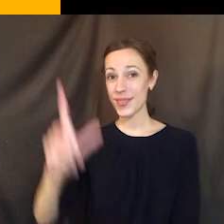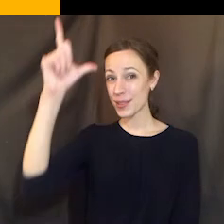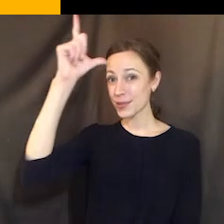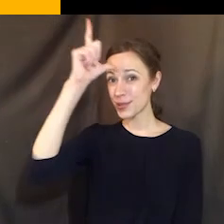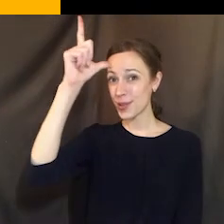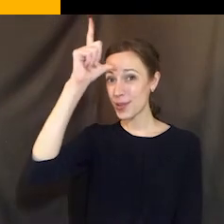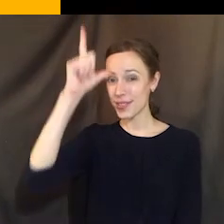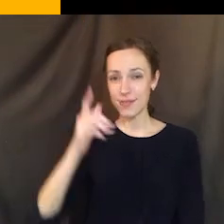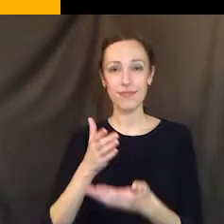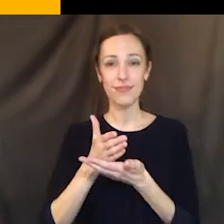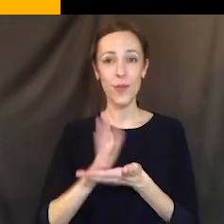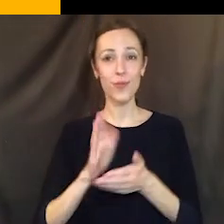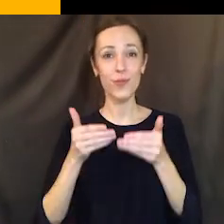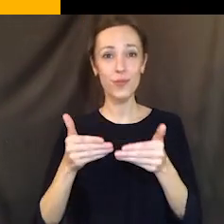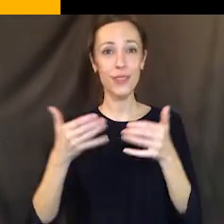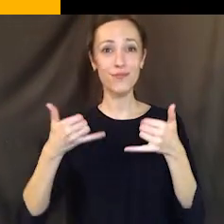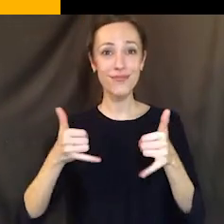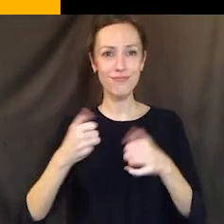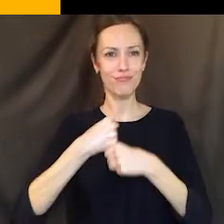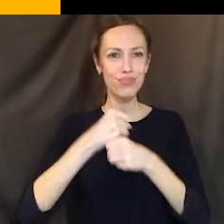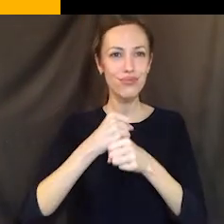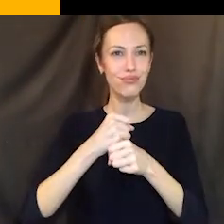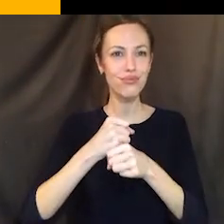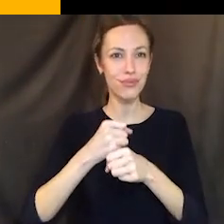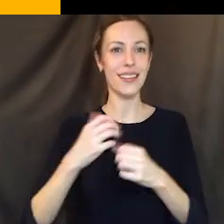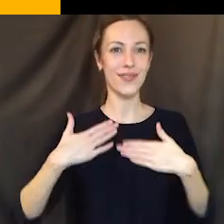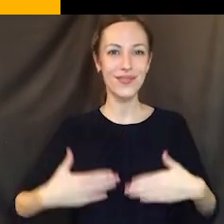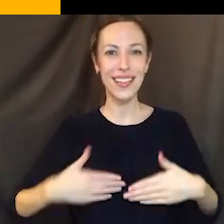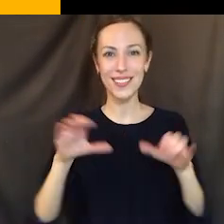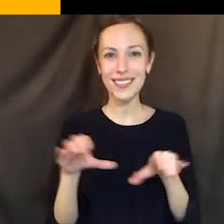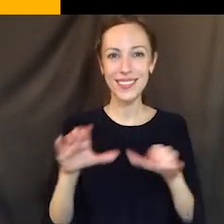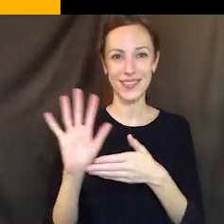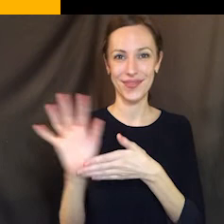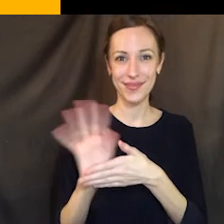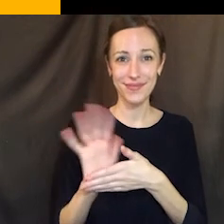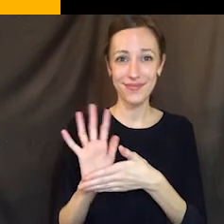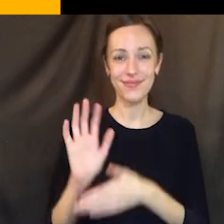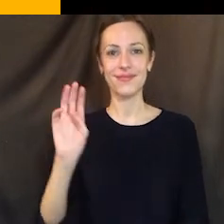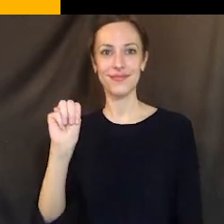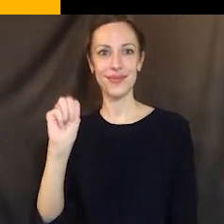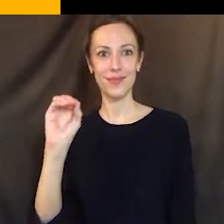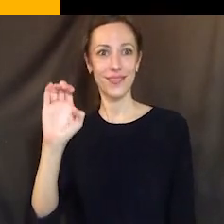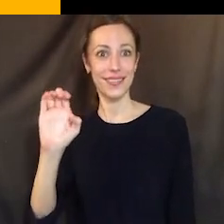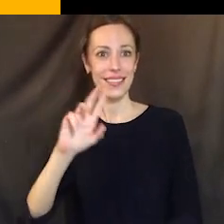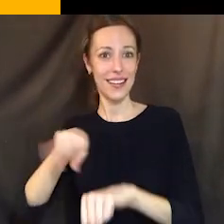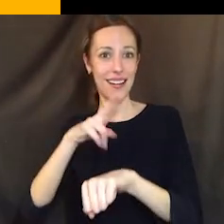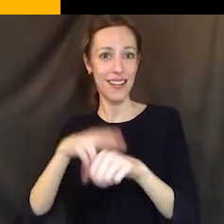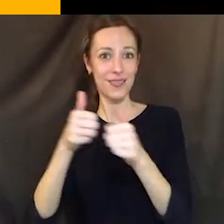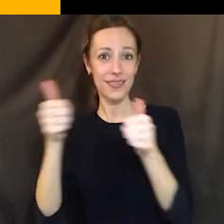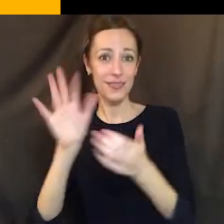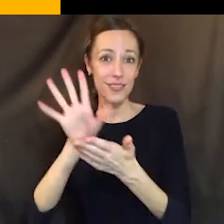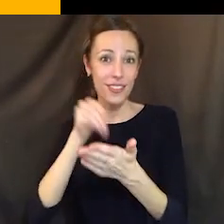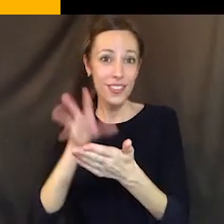In Jordan, physical activity videos developed by Right to Play are broadcasted on the Ministry of Education's national distance